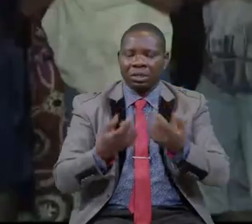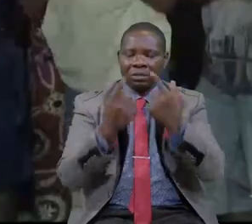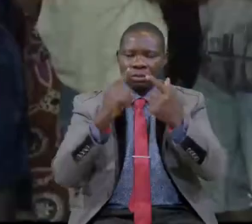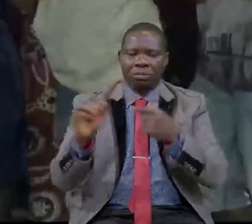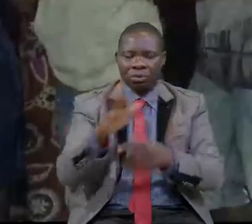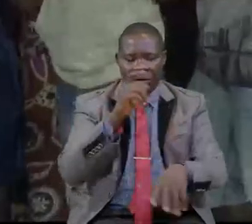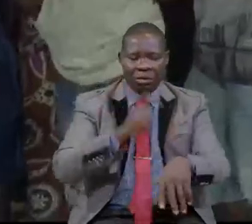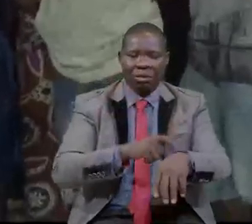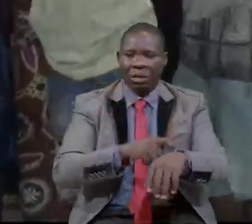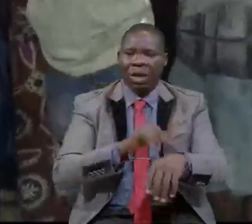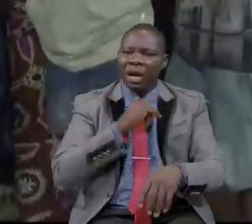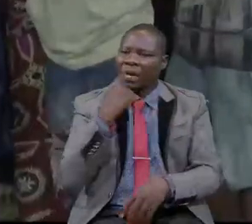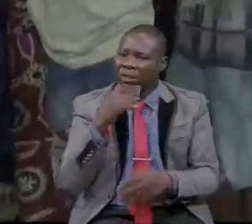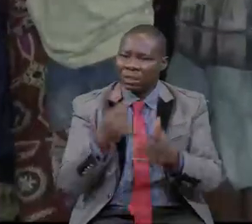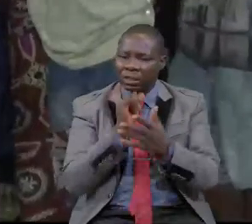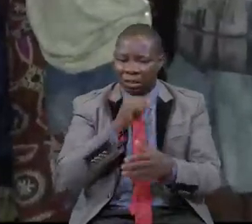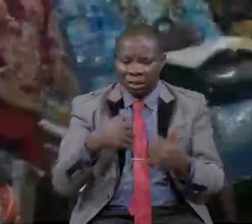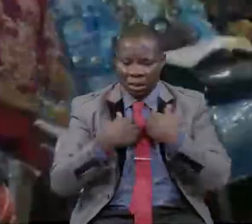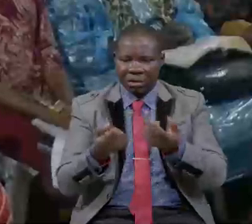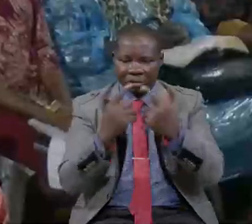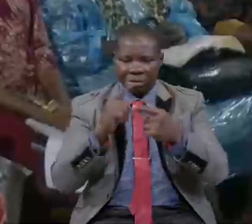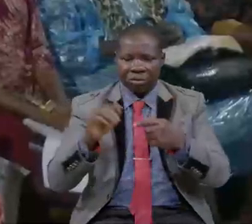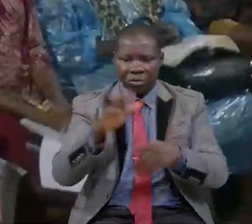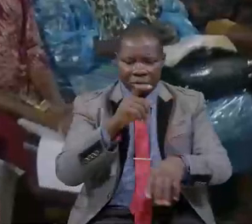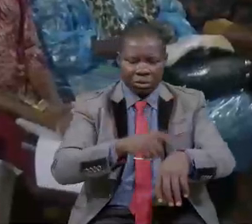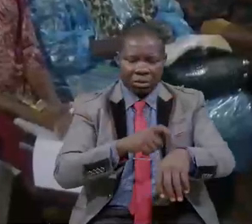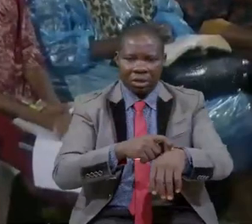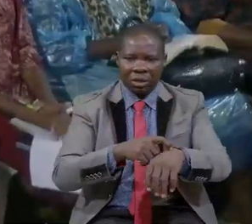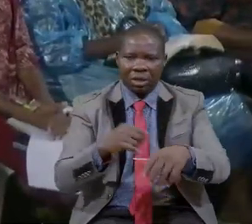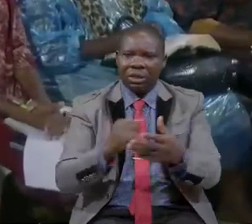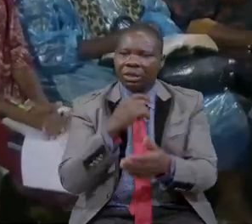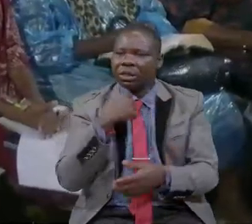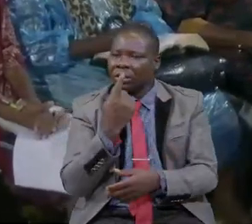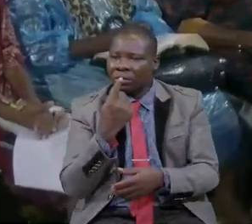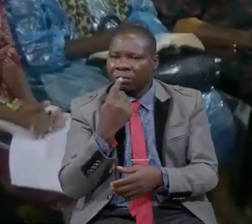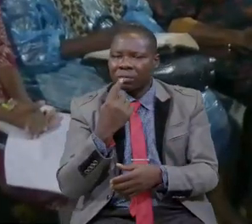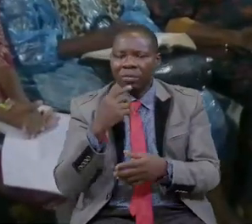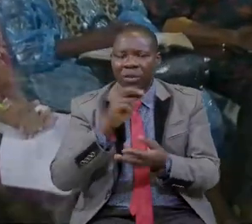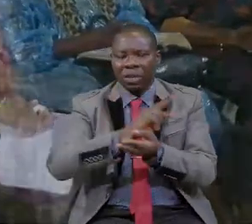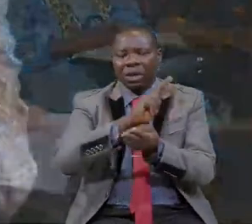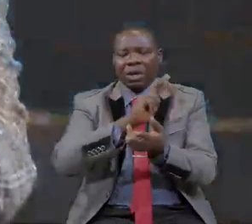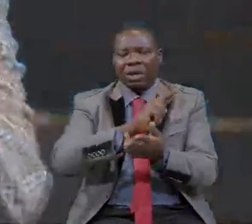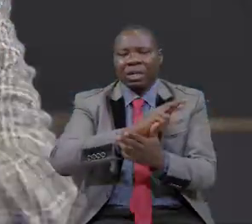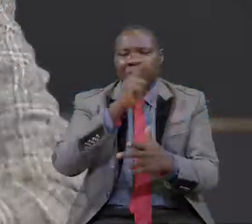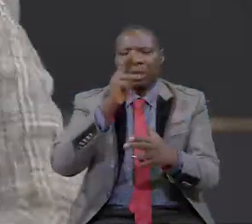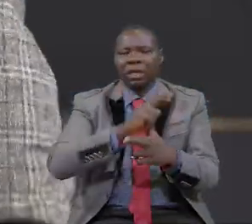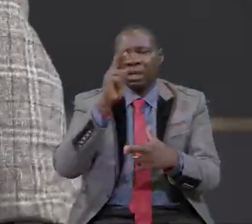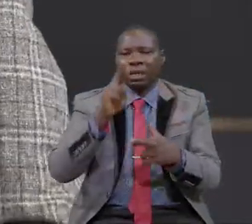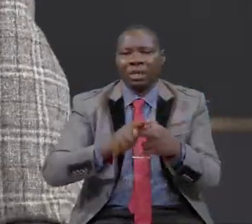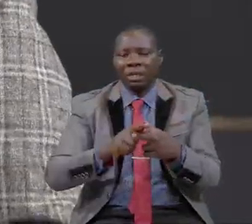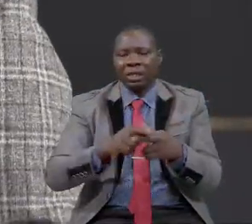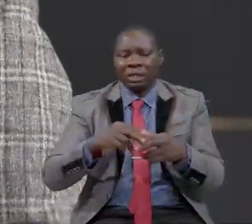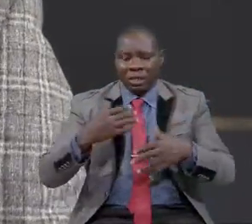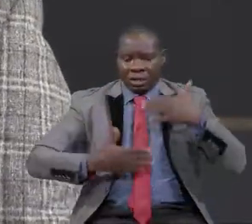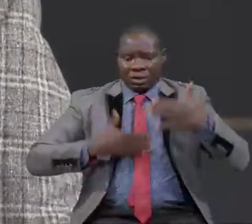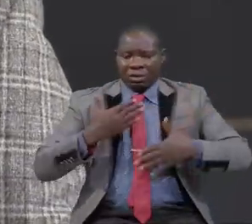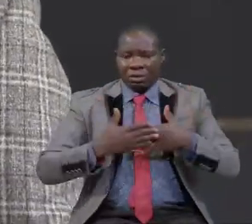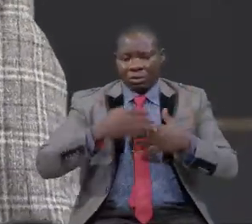I said it has come to your turn. It says, rather rejoice because your